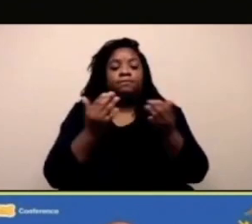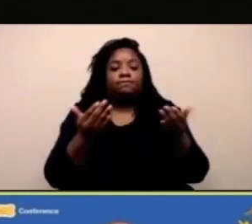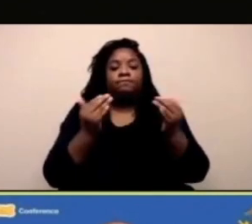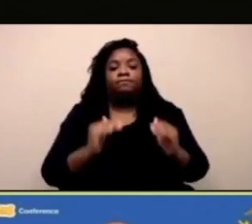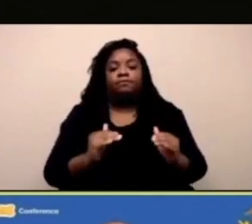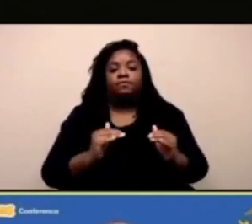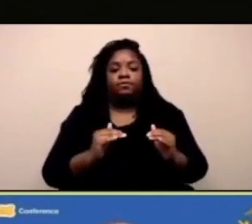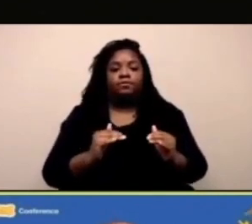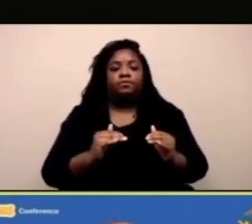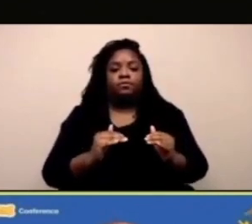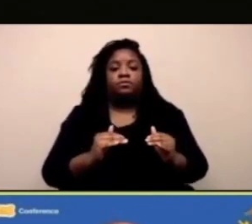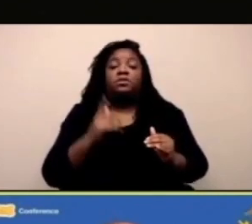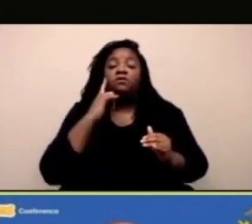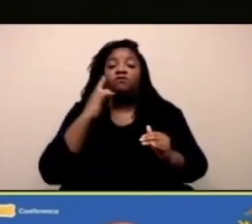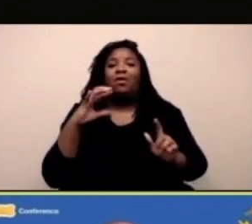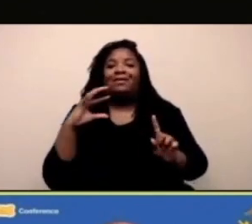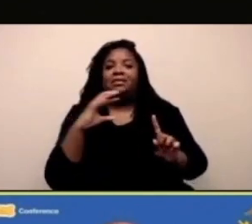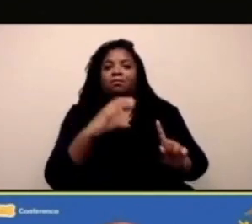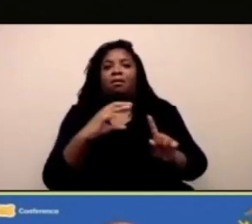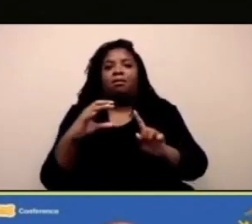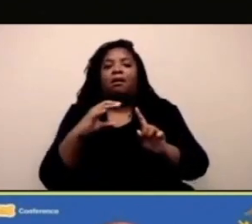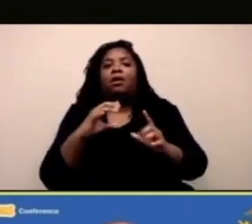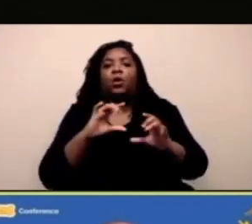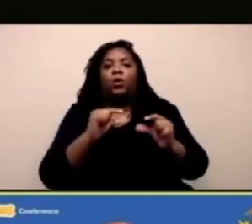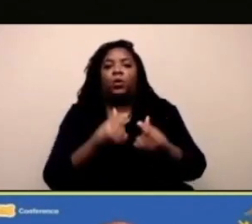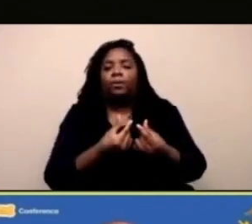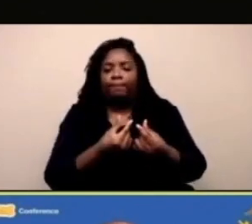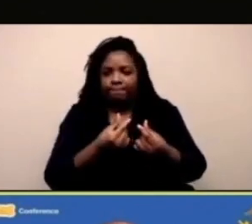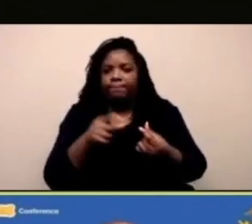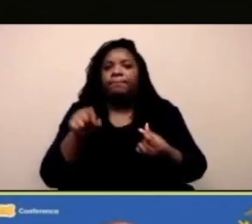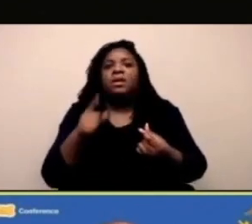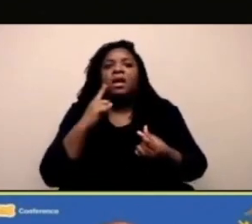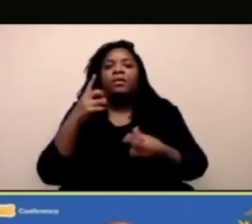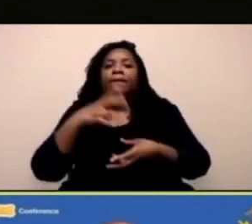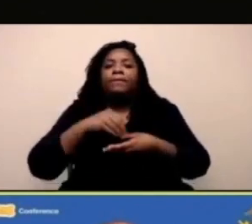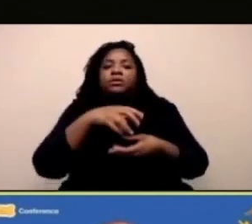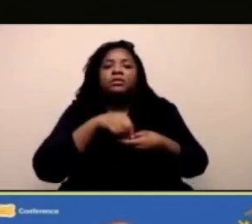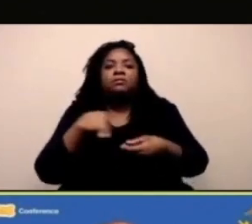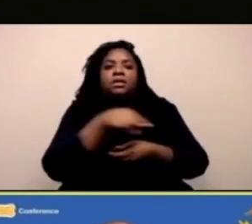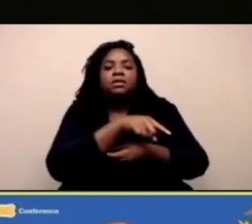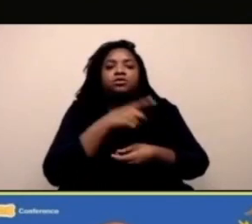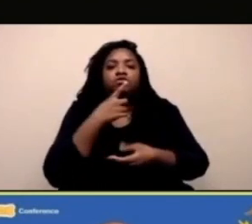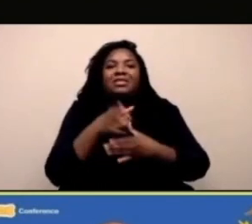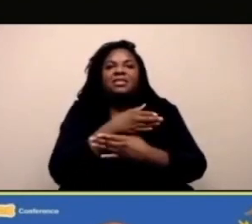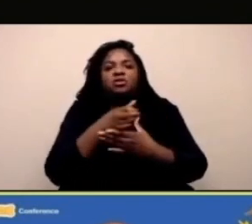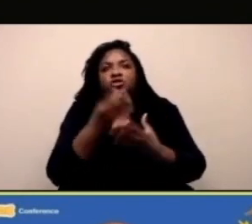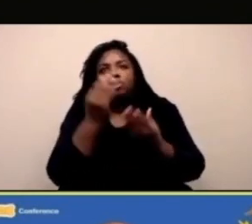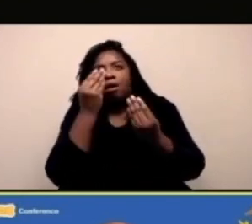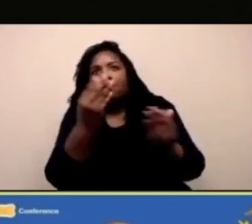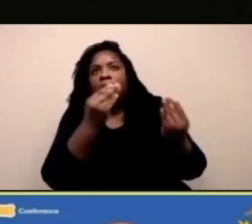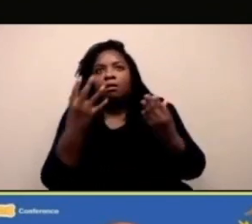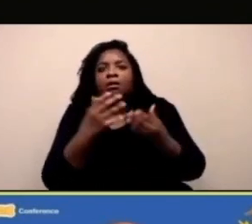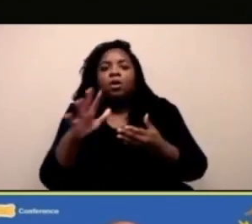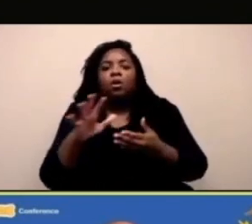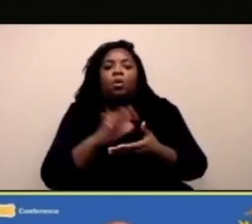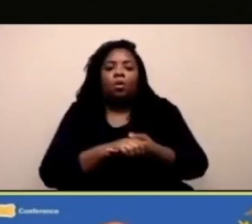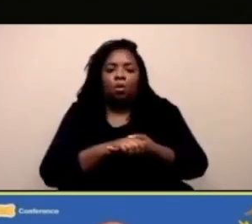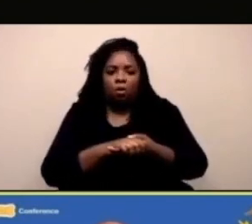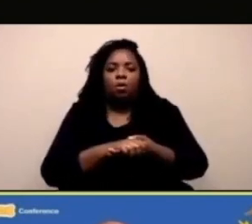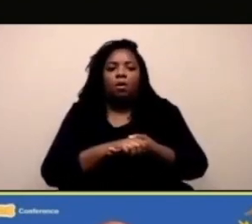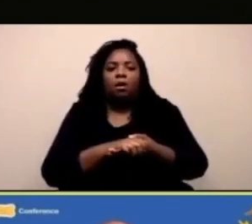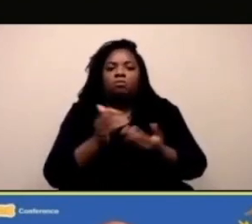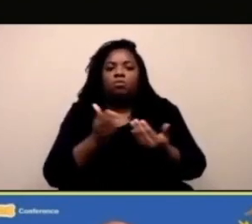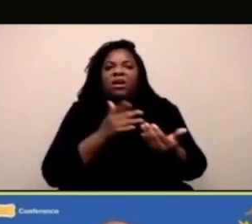for the spotlight group as well as the participants to share what expression you